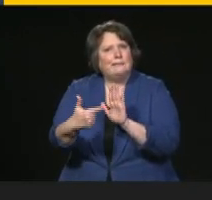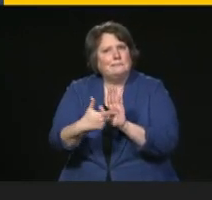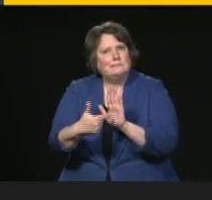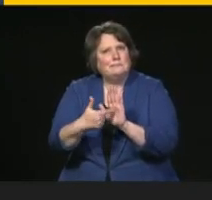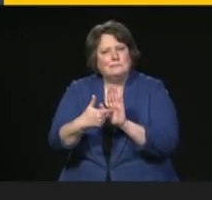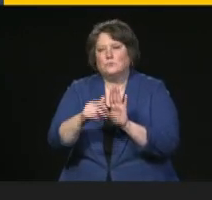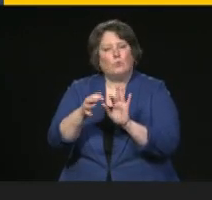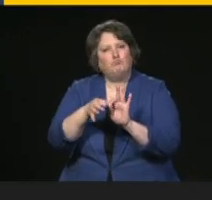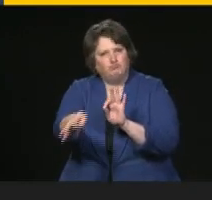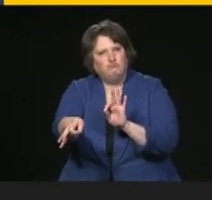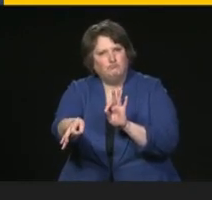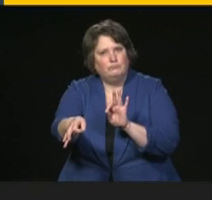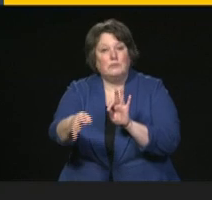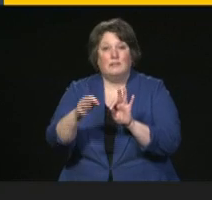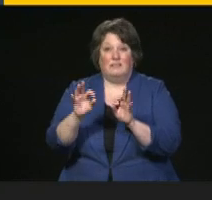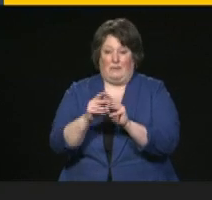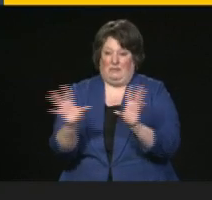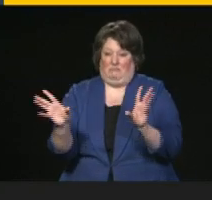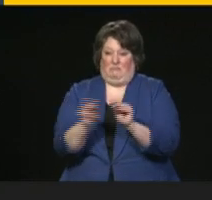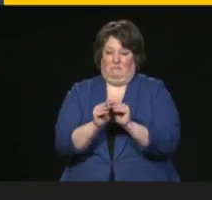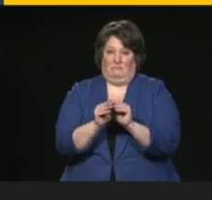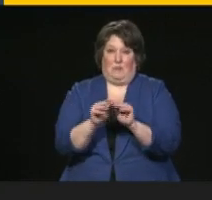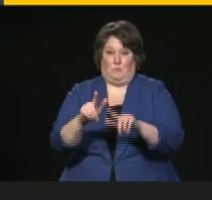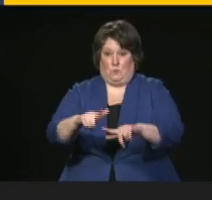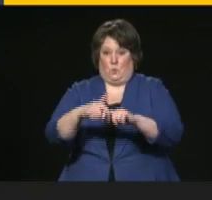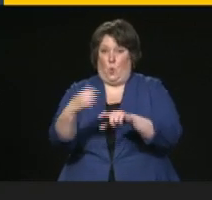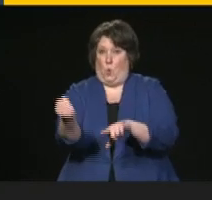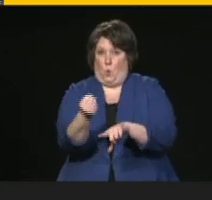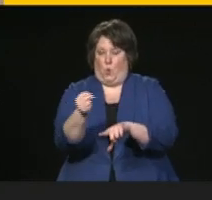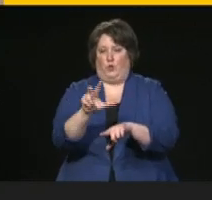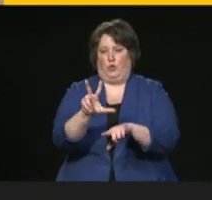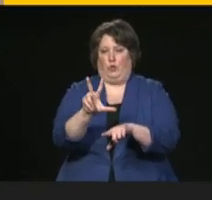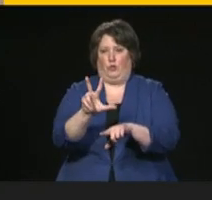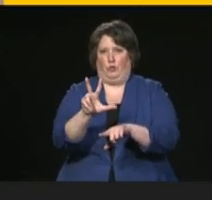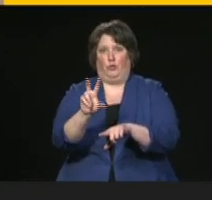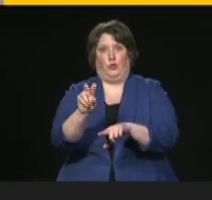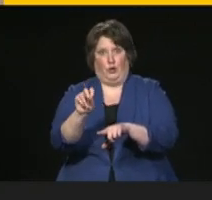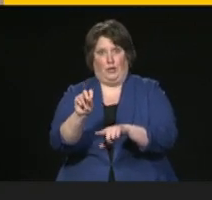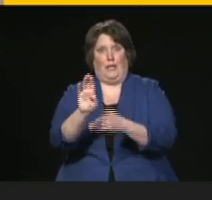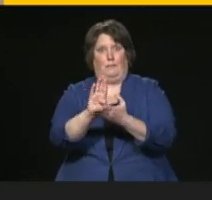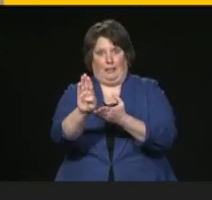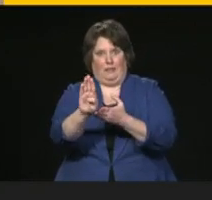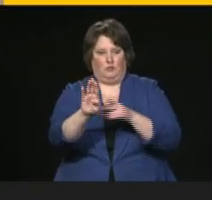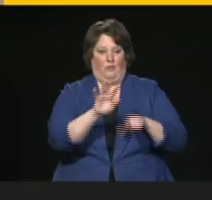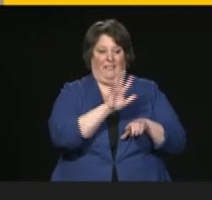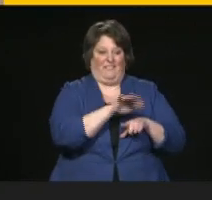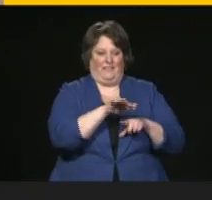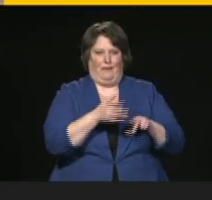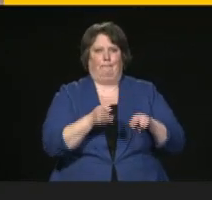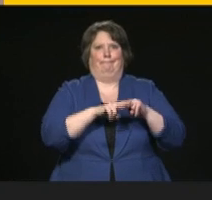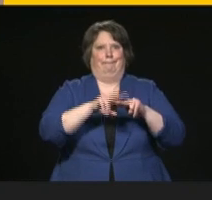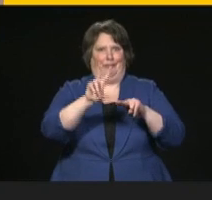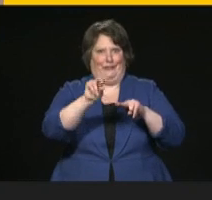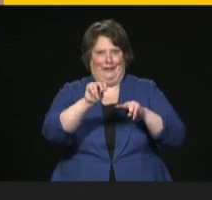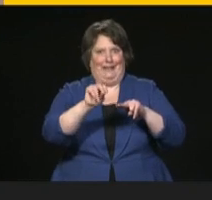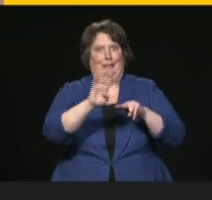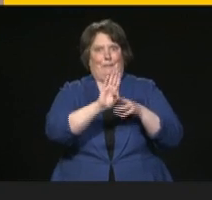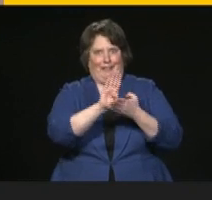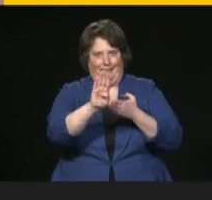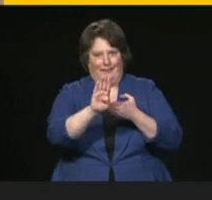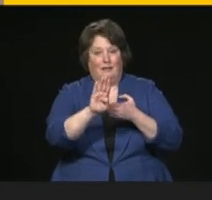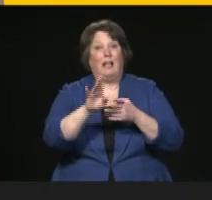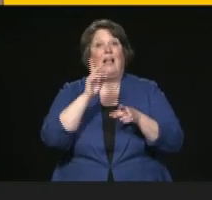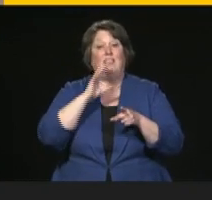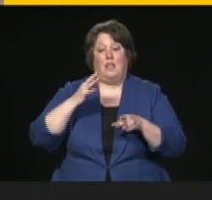billion. So that should be added to the $55 billion. And on top of that, credit that represents another